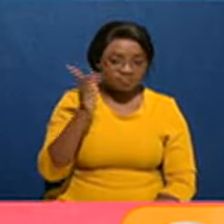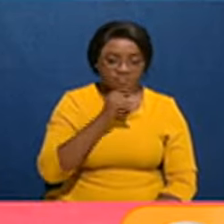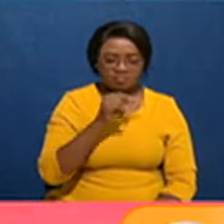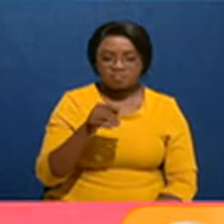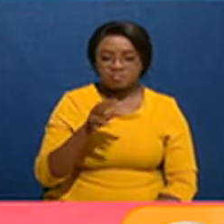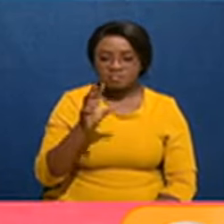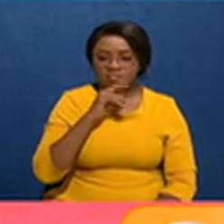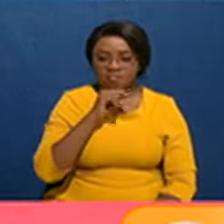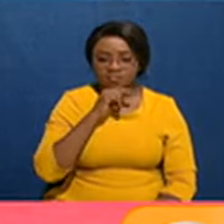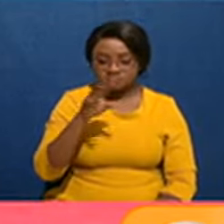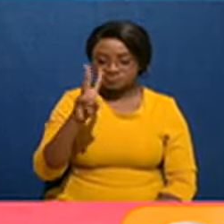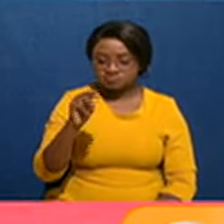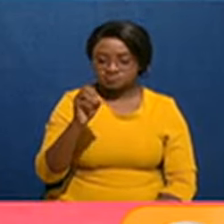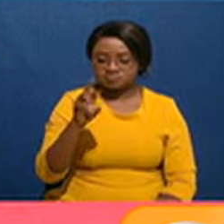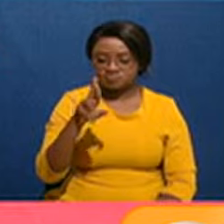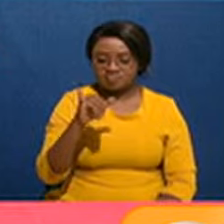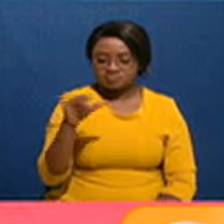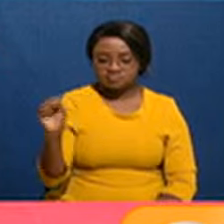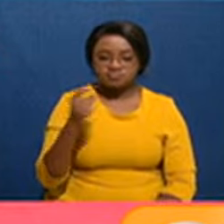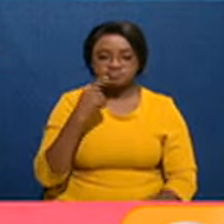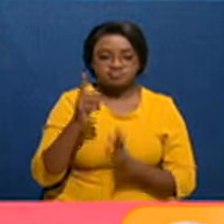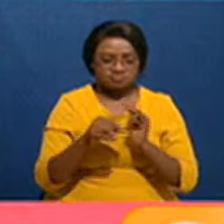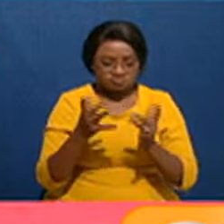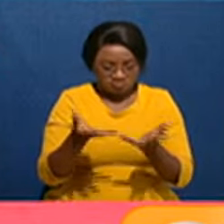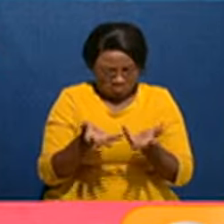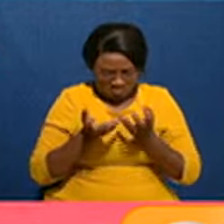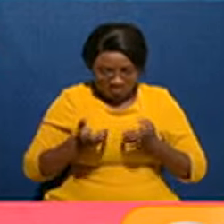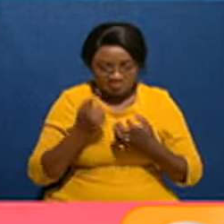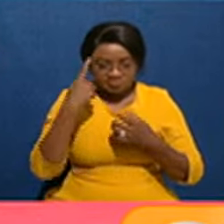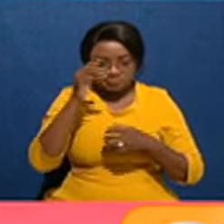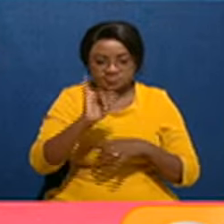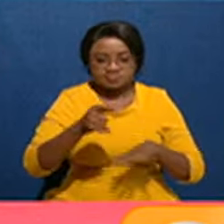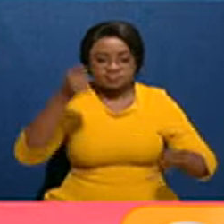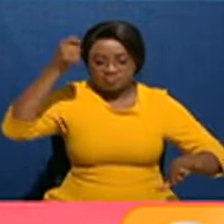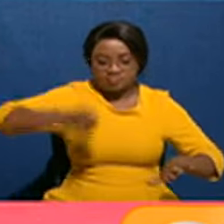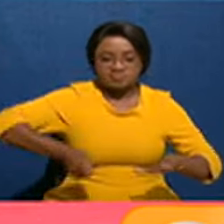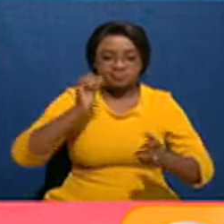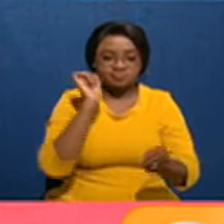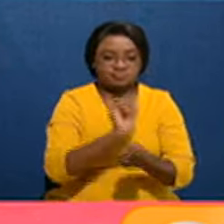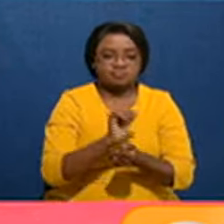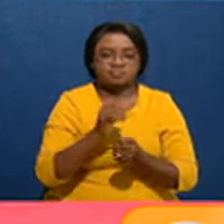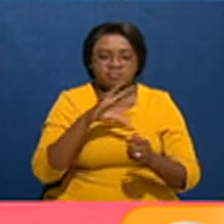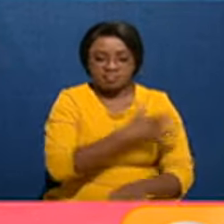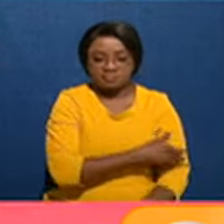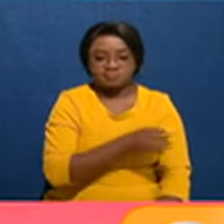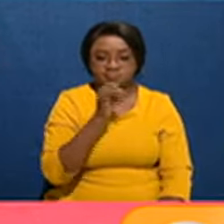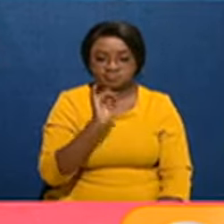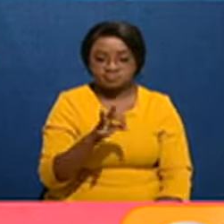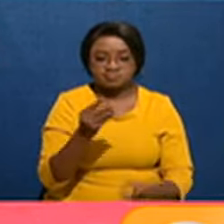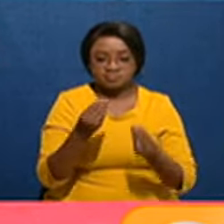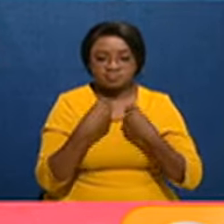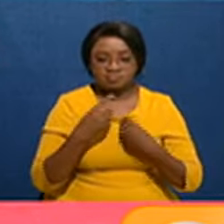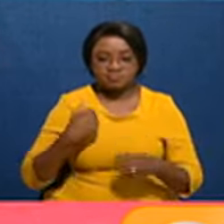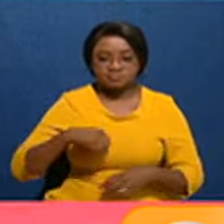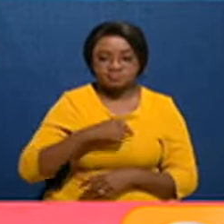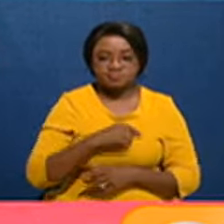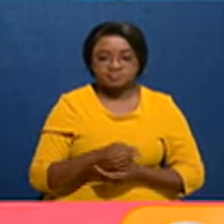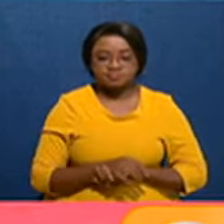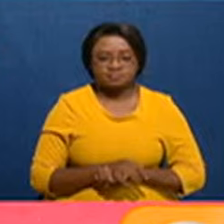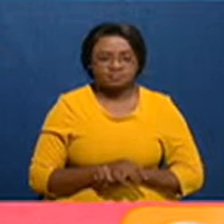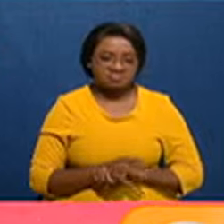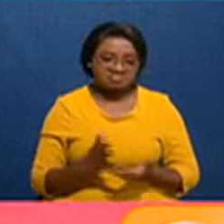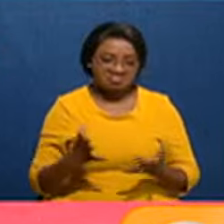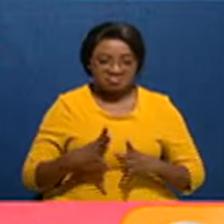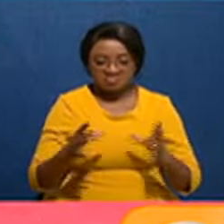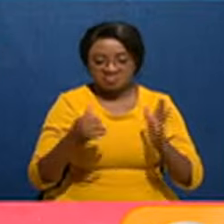ED, request for those powers. And granted, he has asked for them. I've no problem